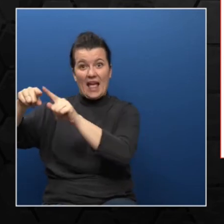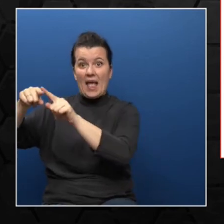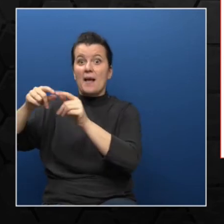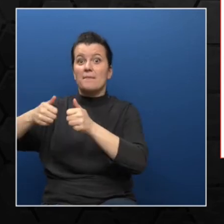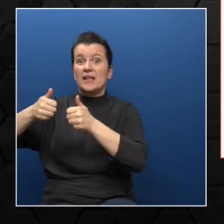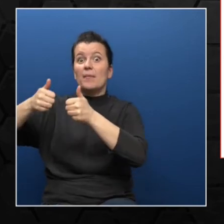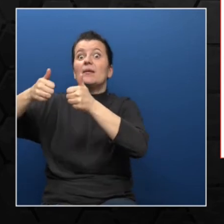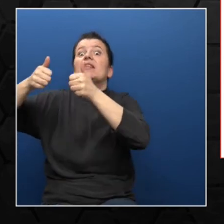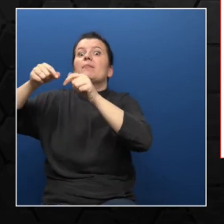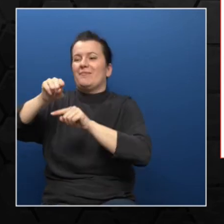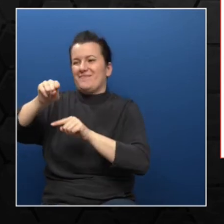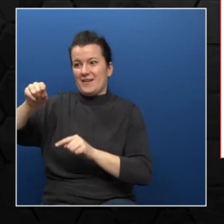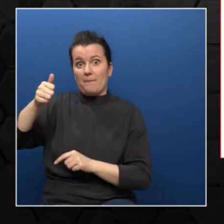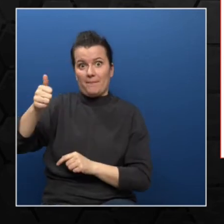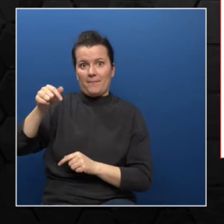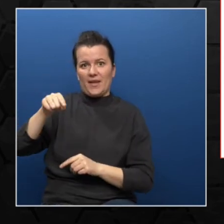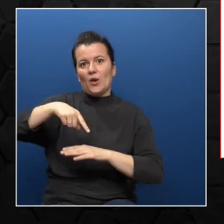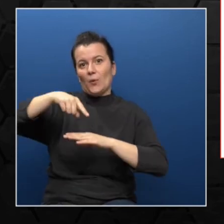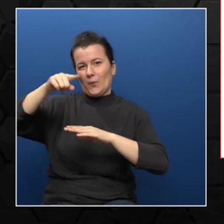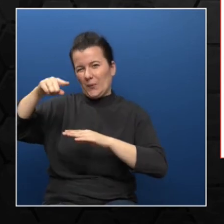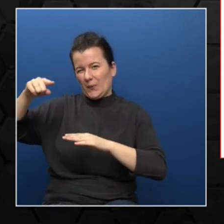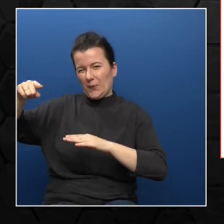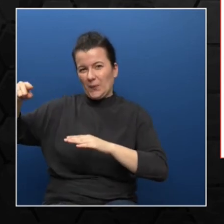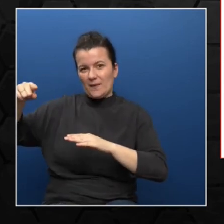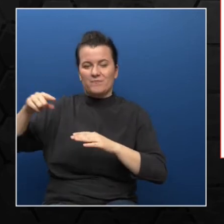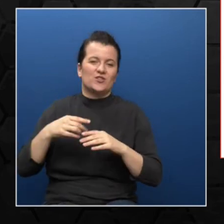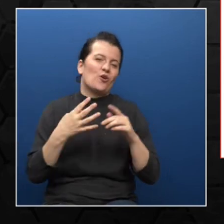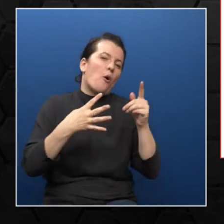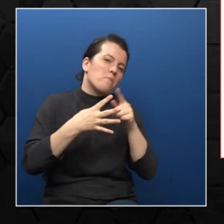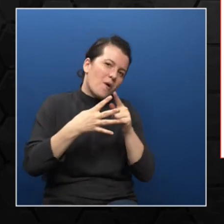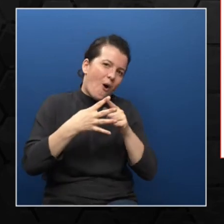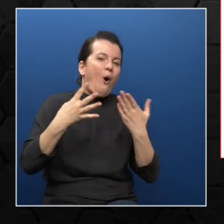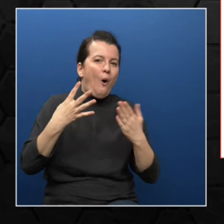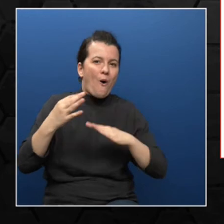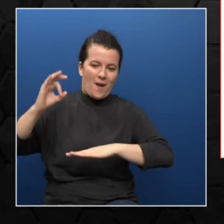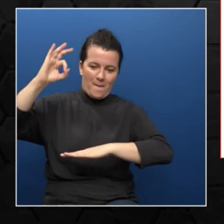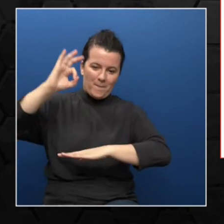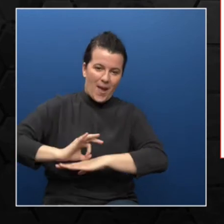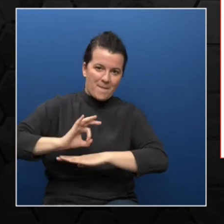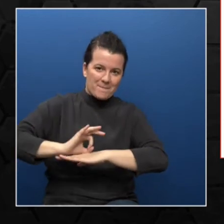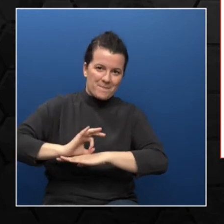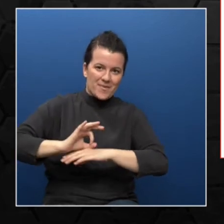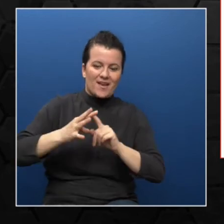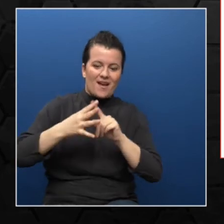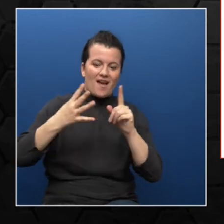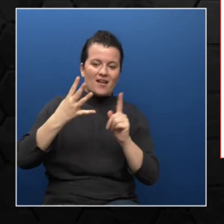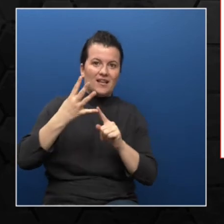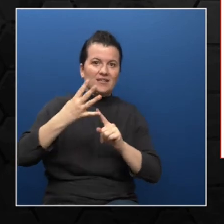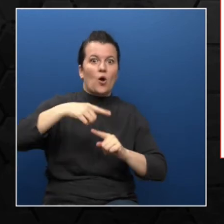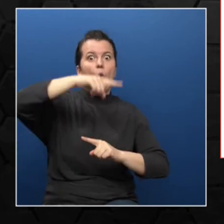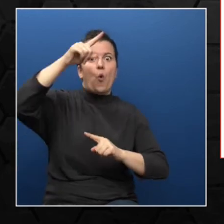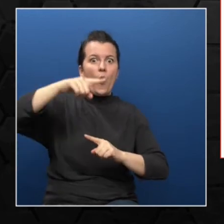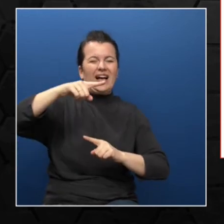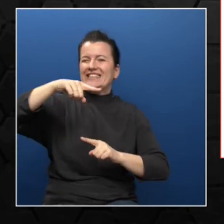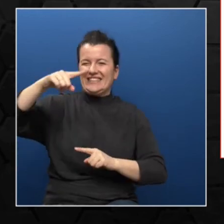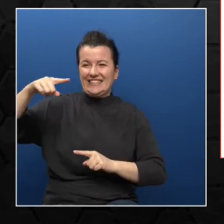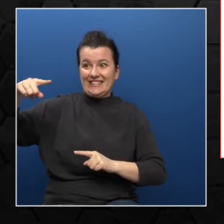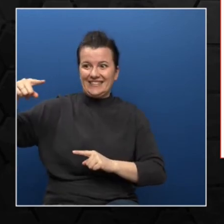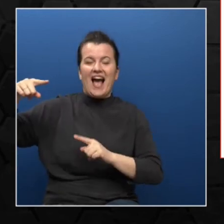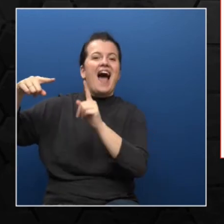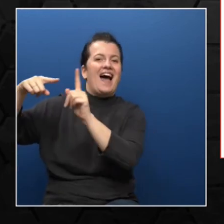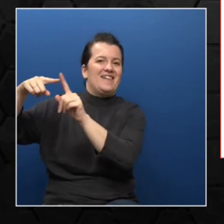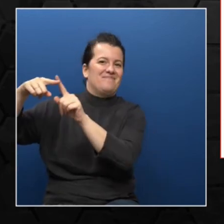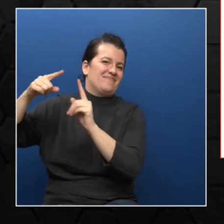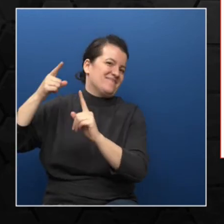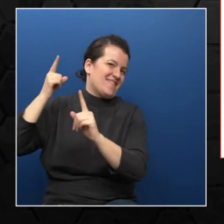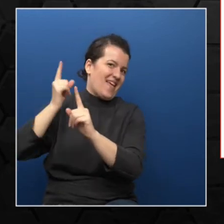on how you can, just based on the wavelength of water. So there's a lot of math involved.